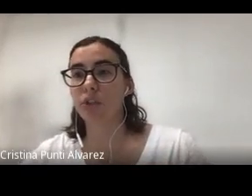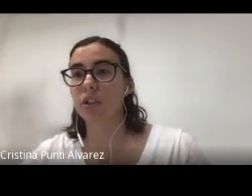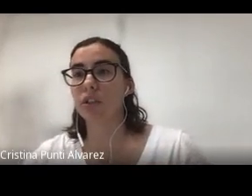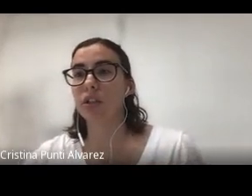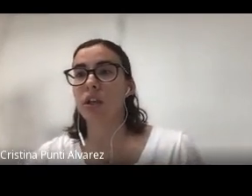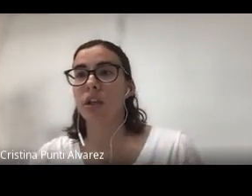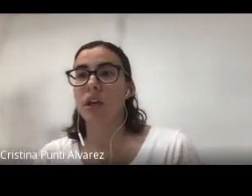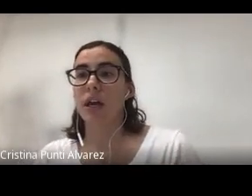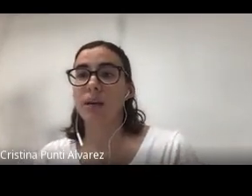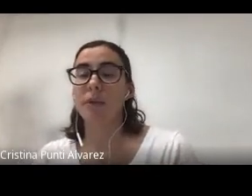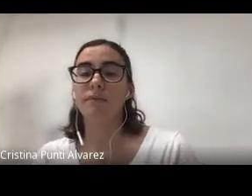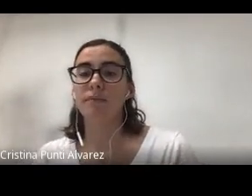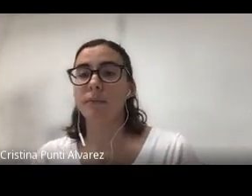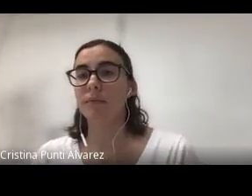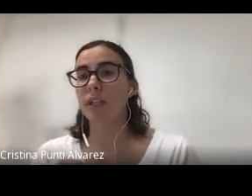this project.